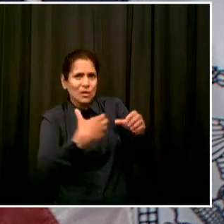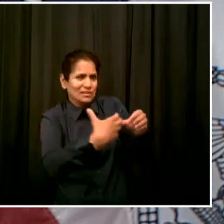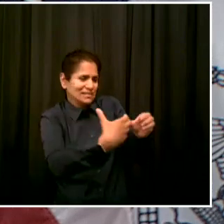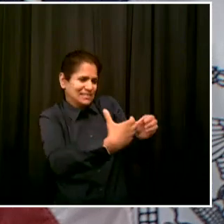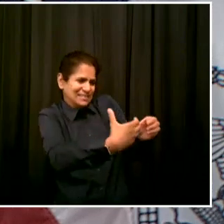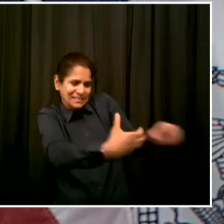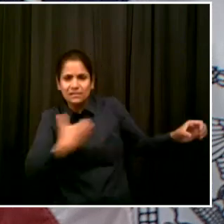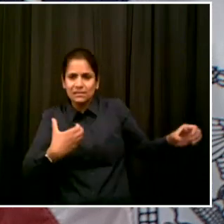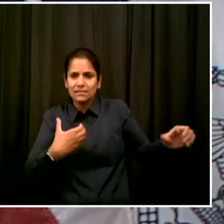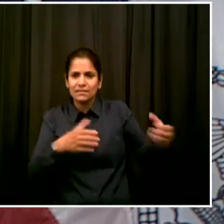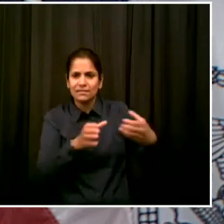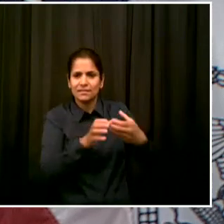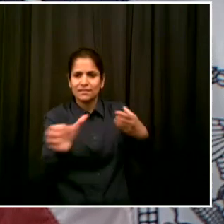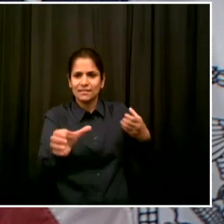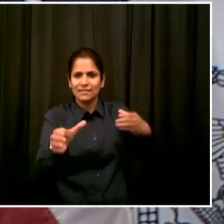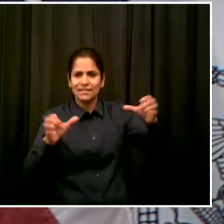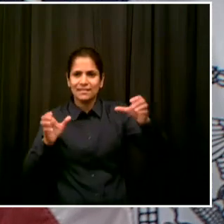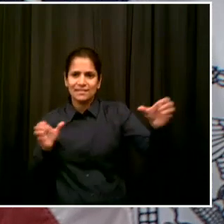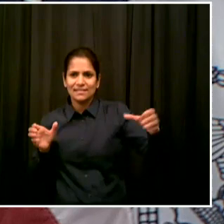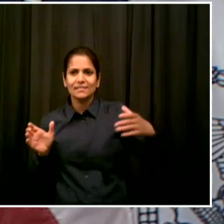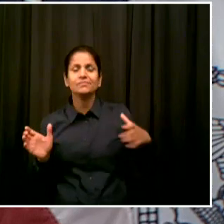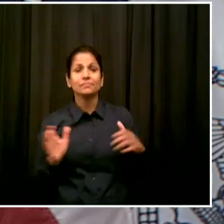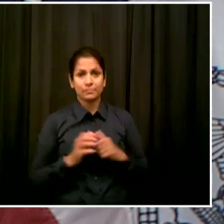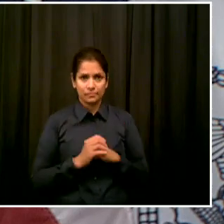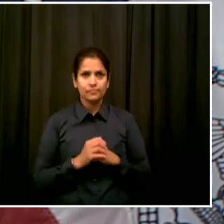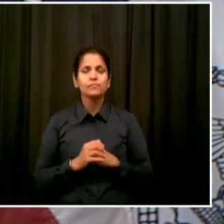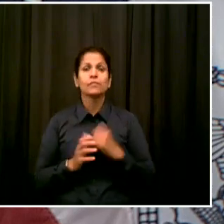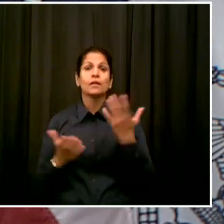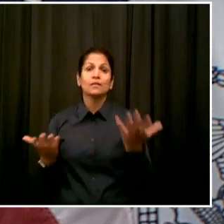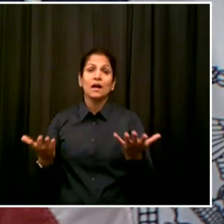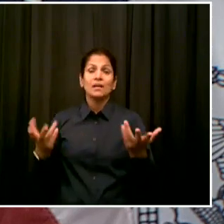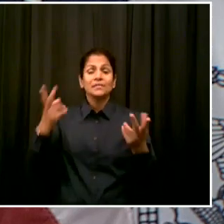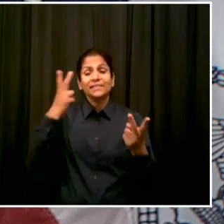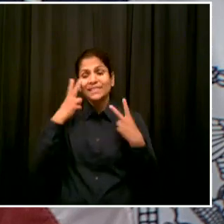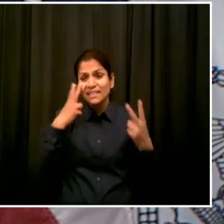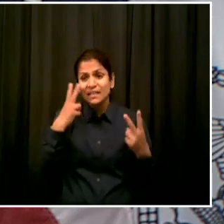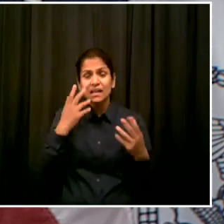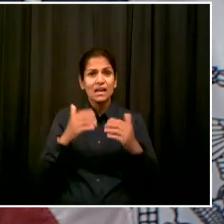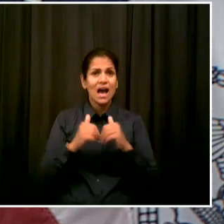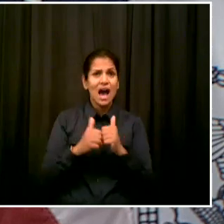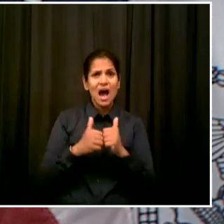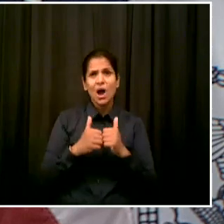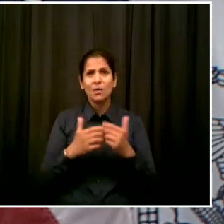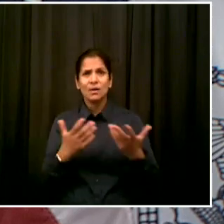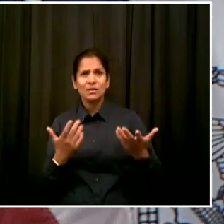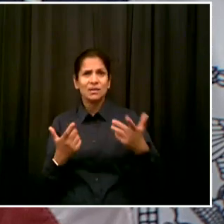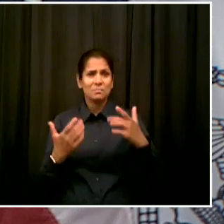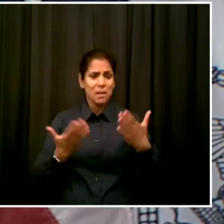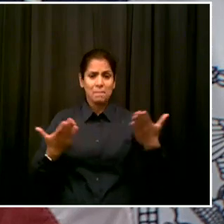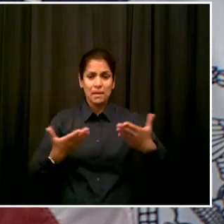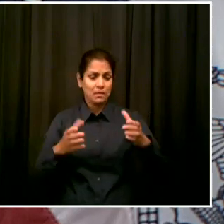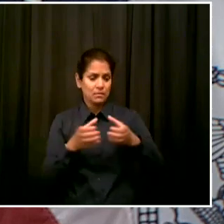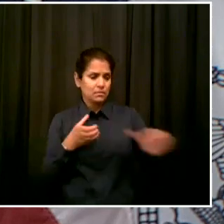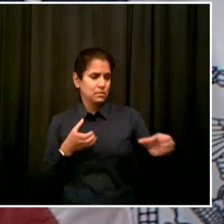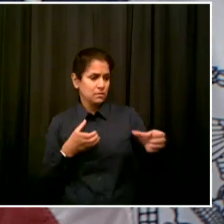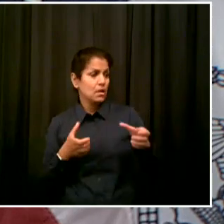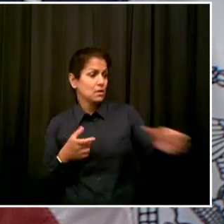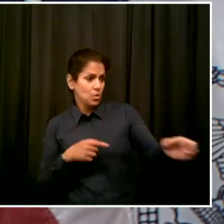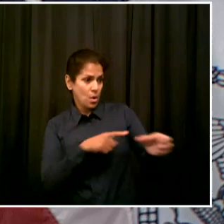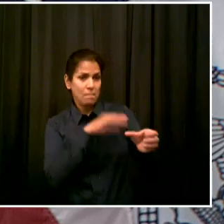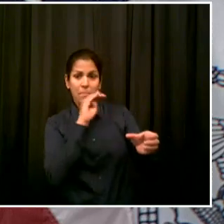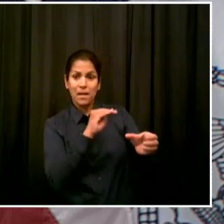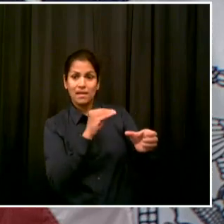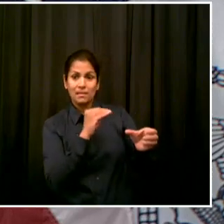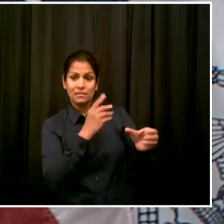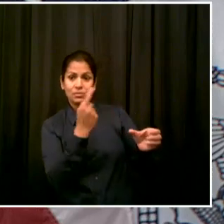on some weeks a kid might only be in school once a week and other weeks twice a week. That's for the most overcrowded schools.